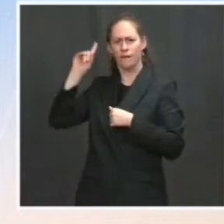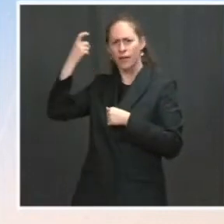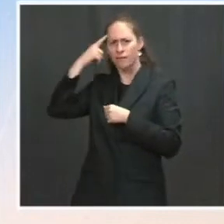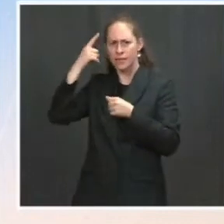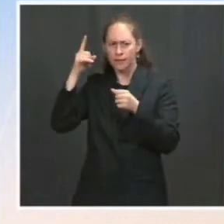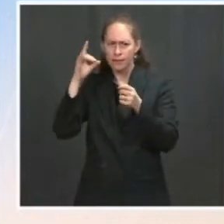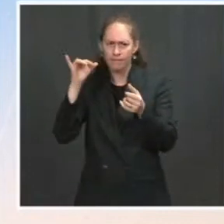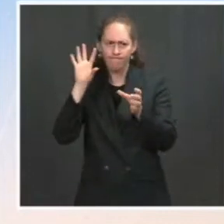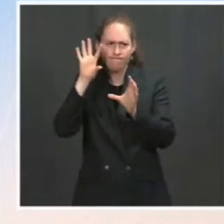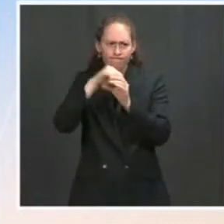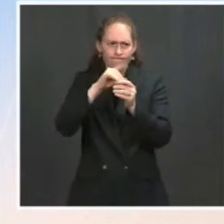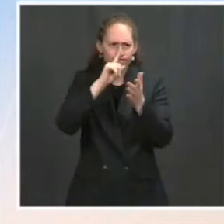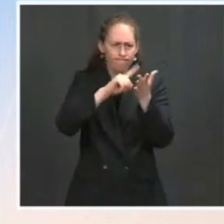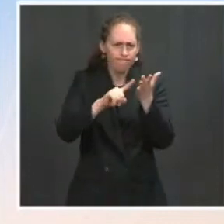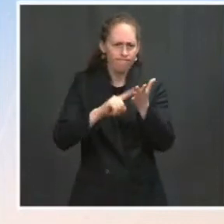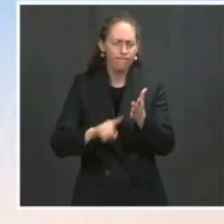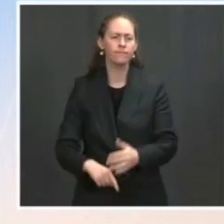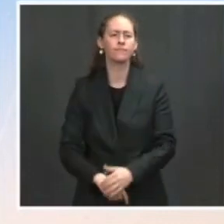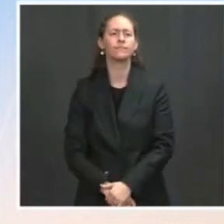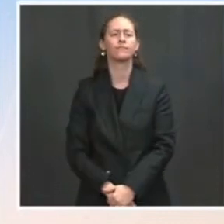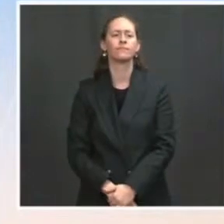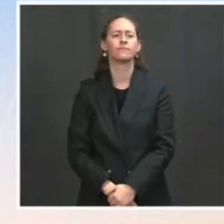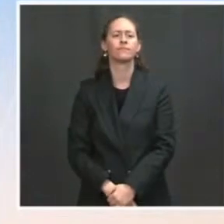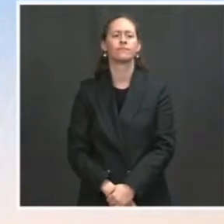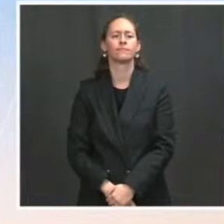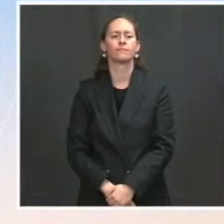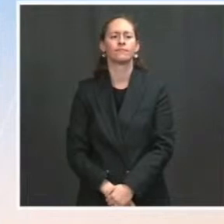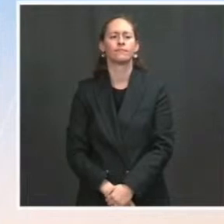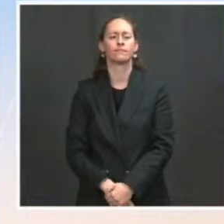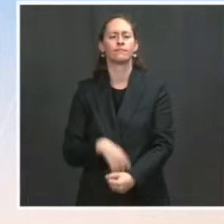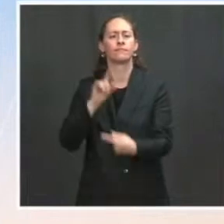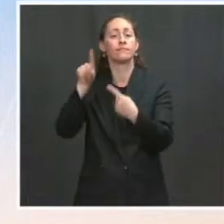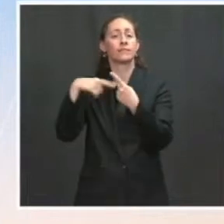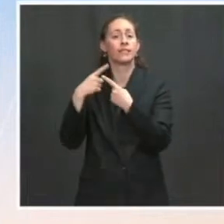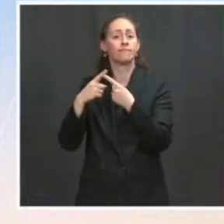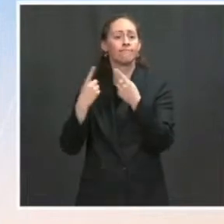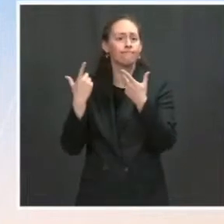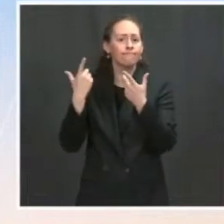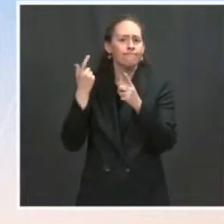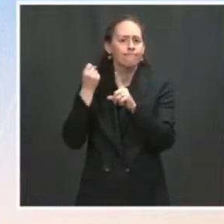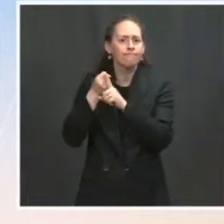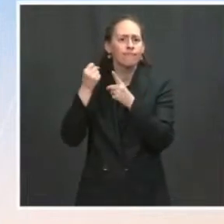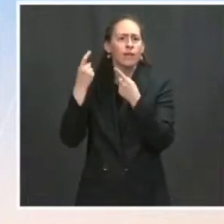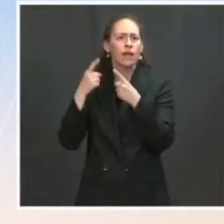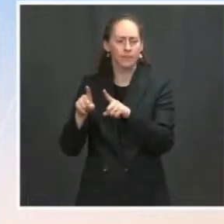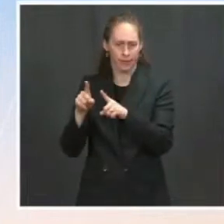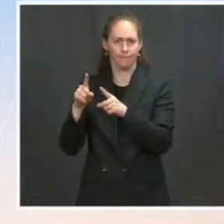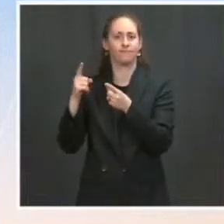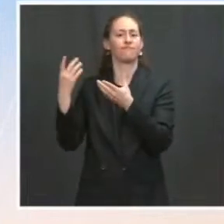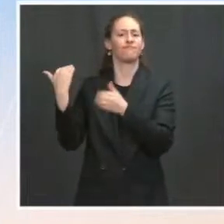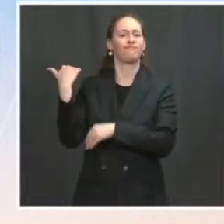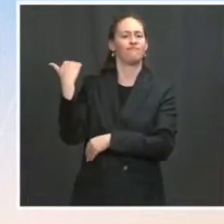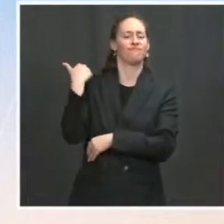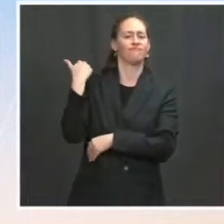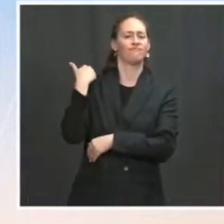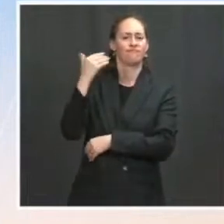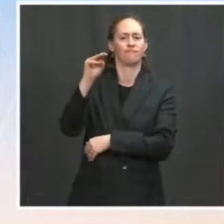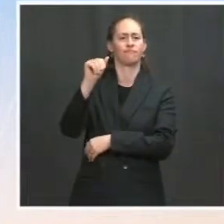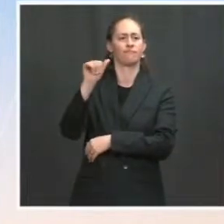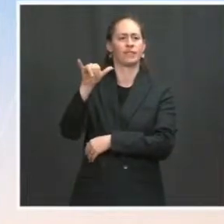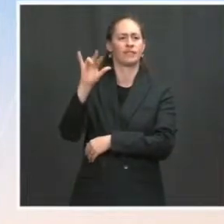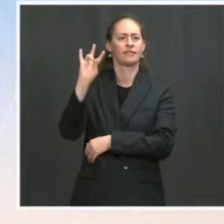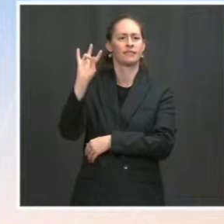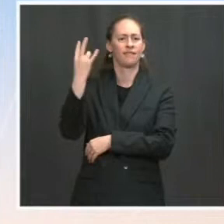that its pipeline system had been subject to a ransomware cyber attack. Colonial chose to shut down its pipeline operations